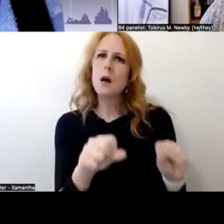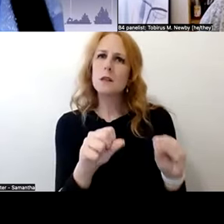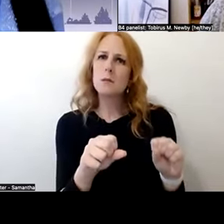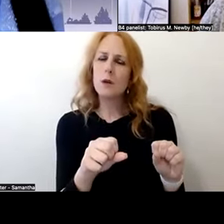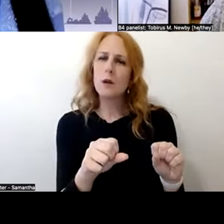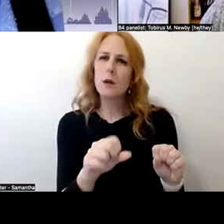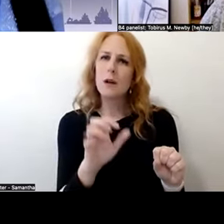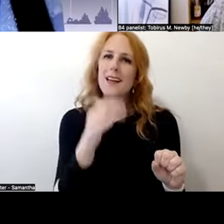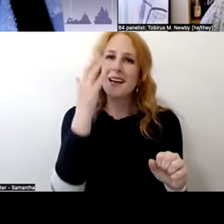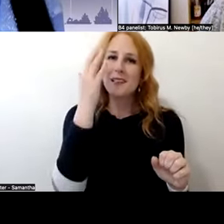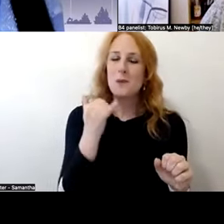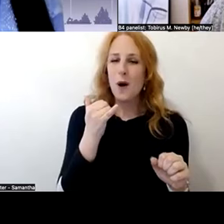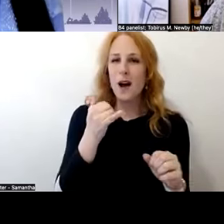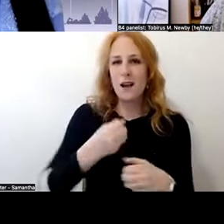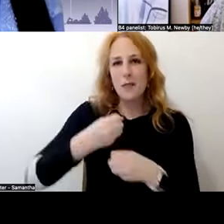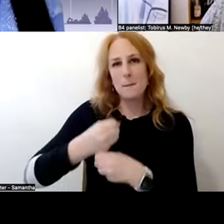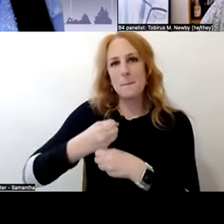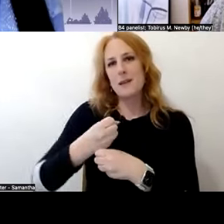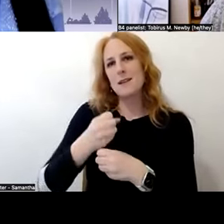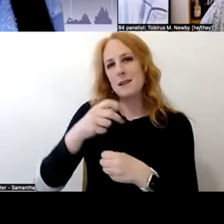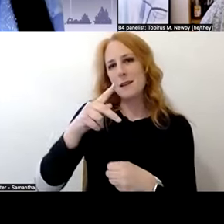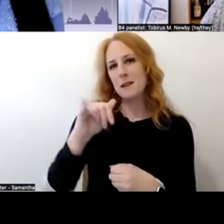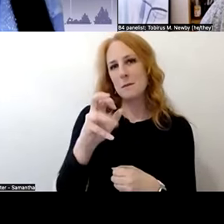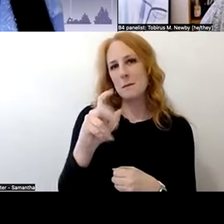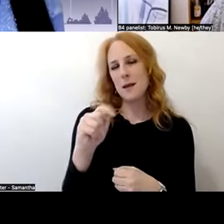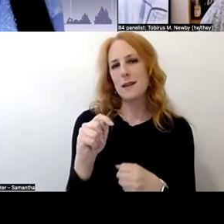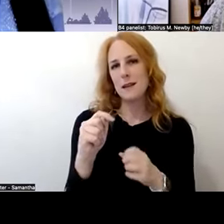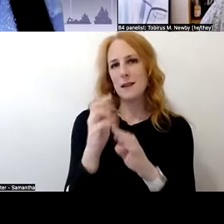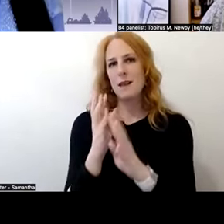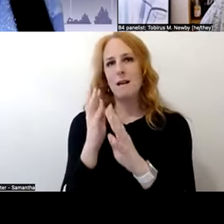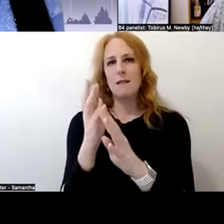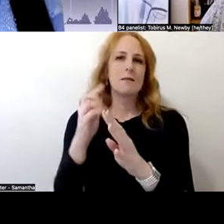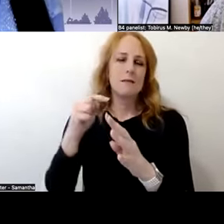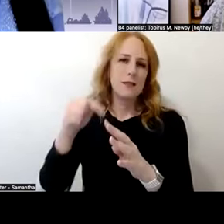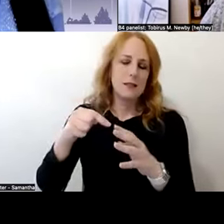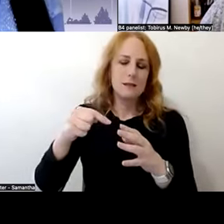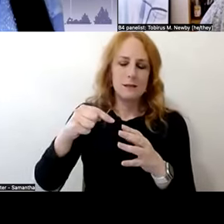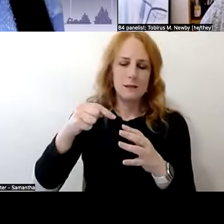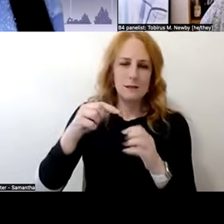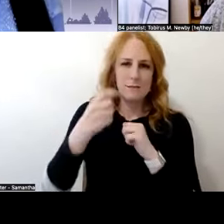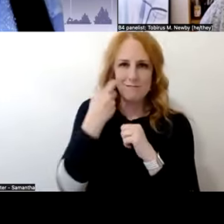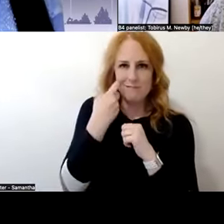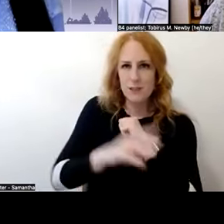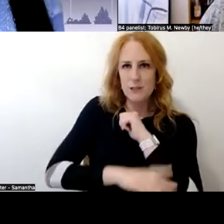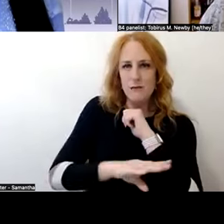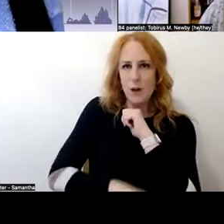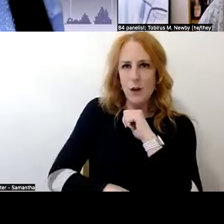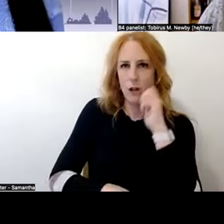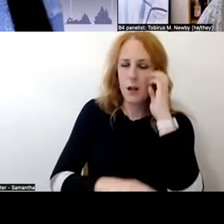such joy on the picket line this fall. I think there were so many of us asking this question of what could the university be